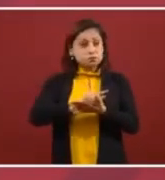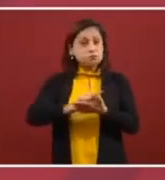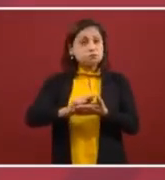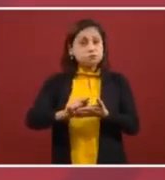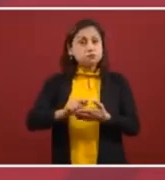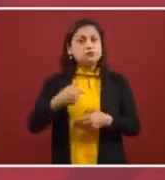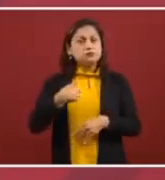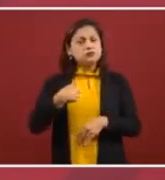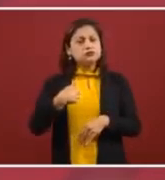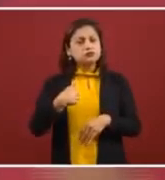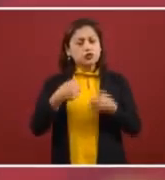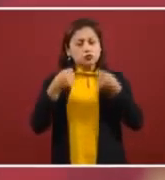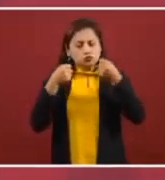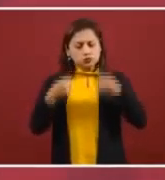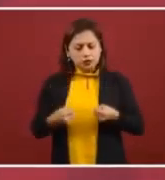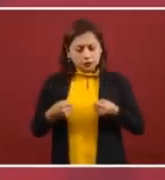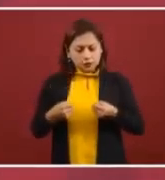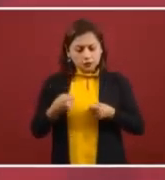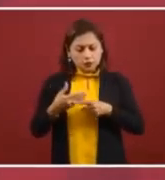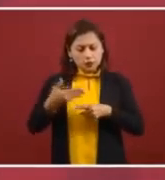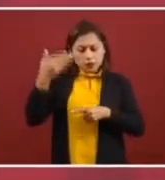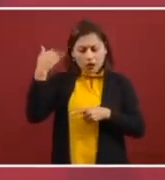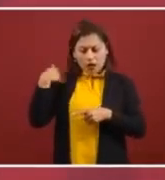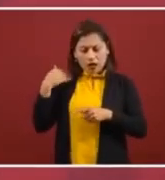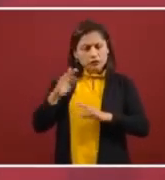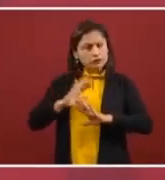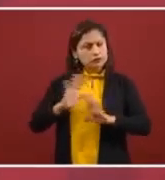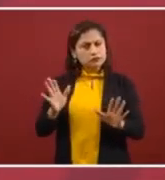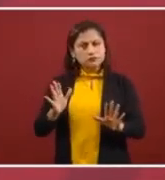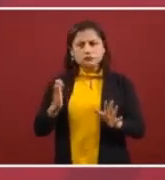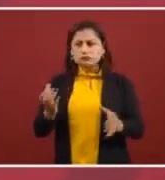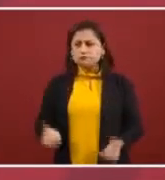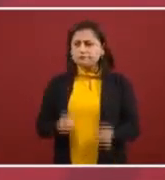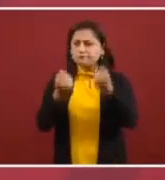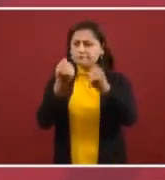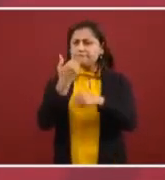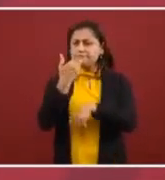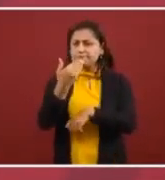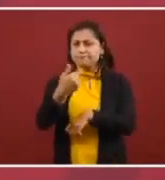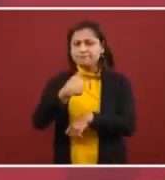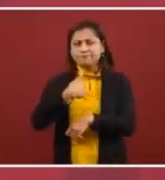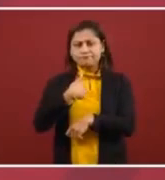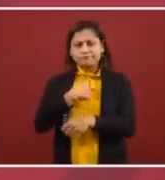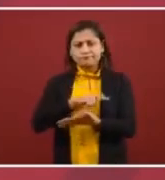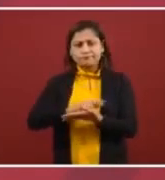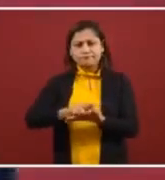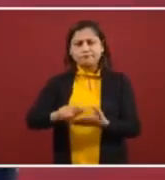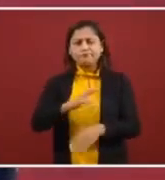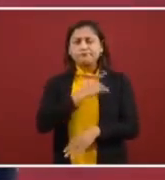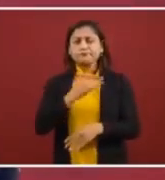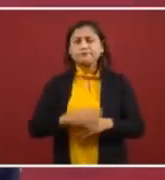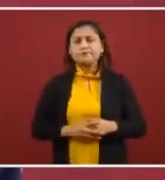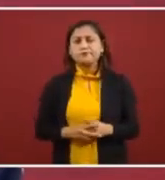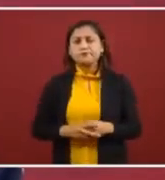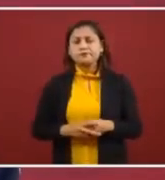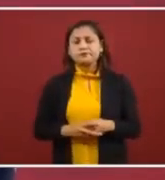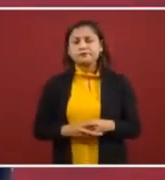and I know that we acted in a correct manner. And we are going